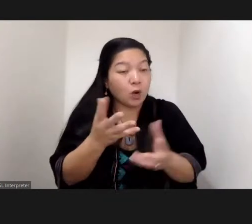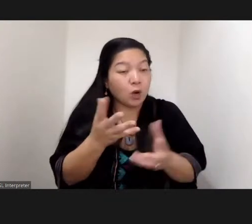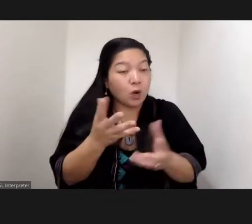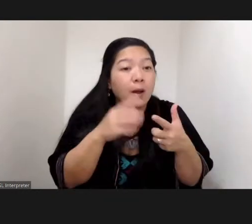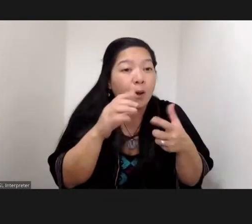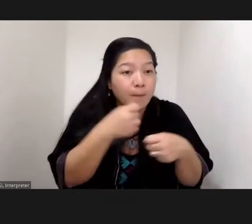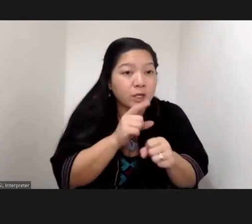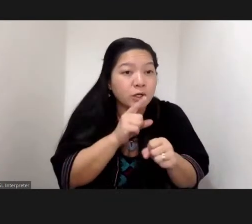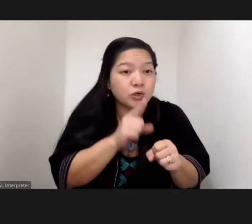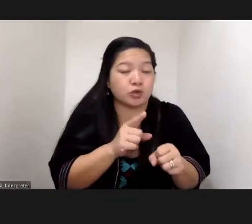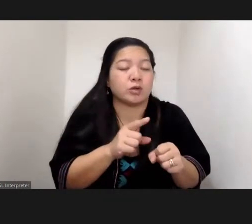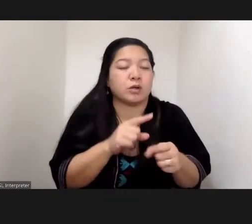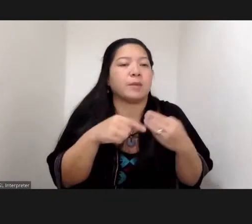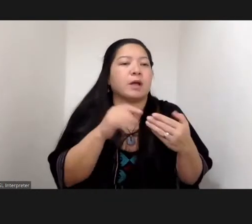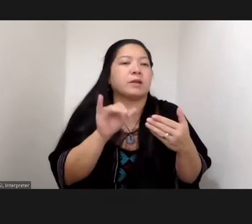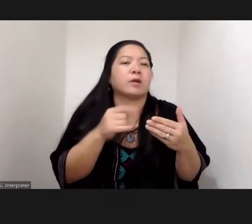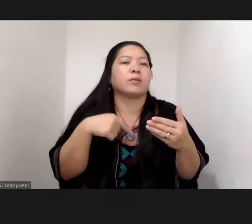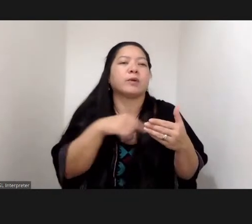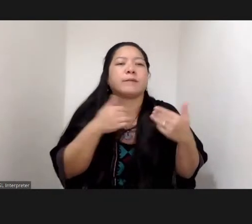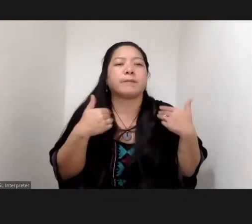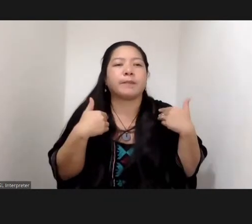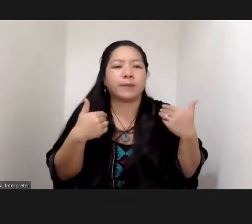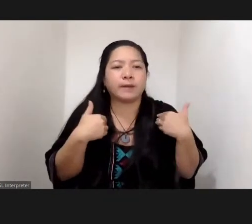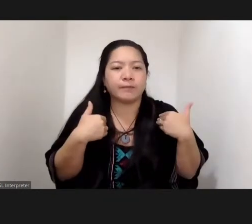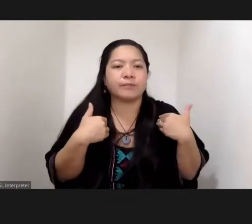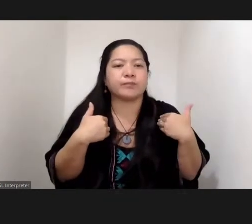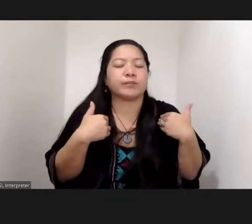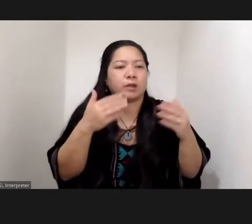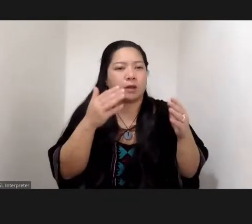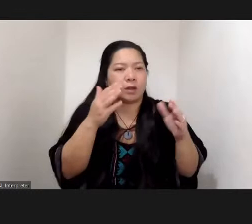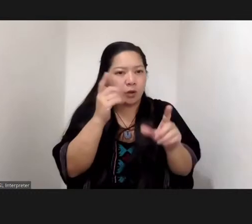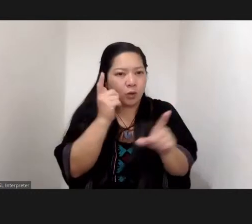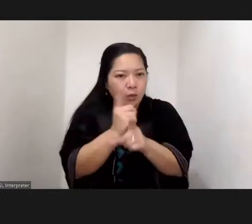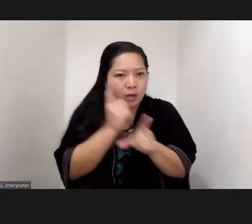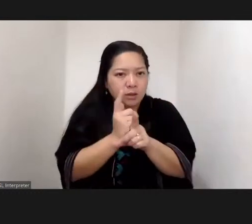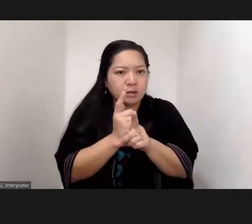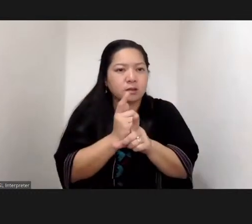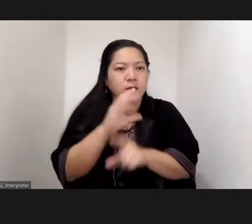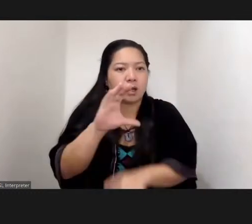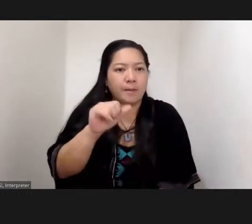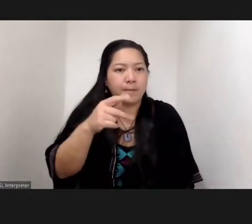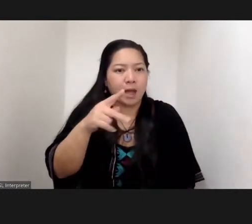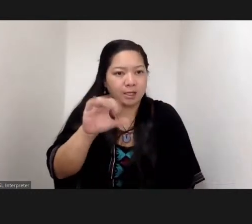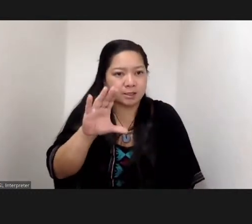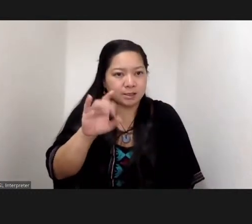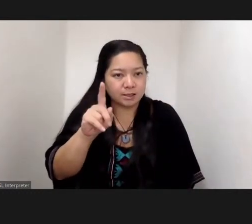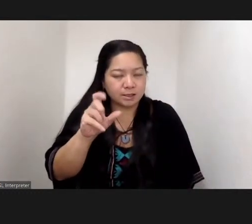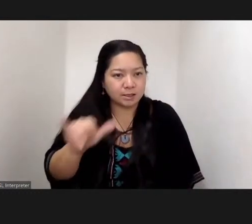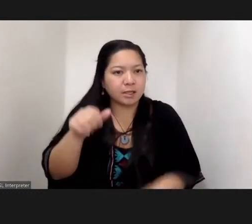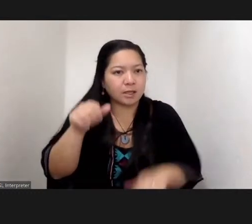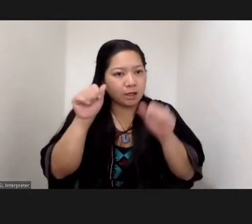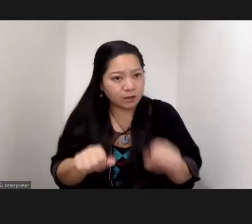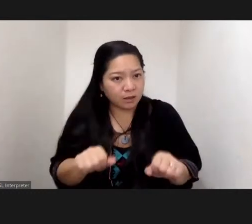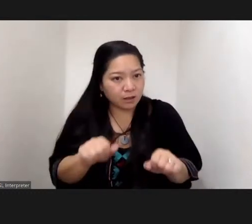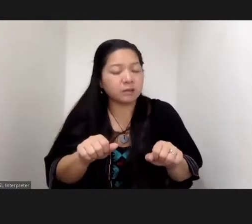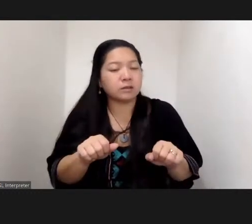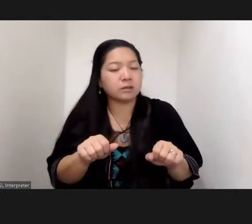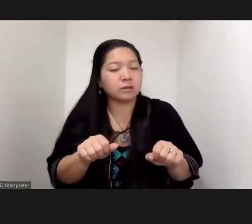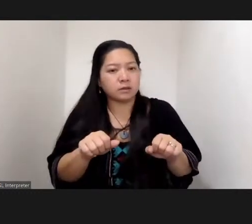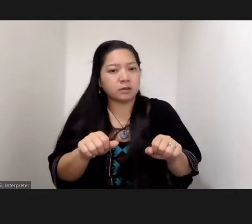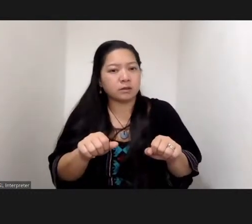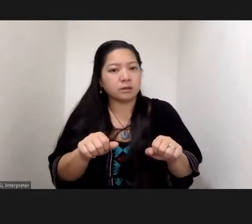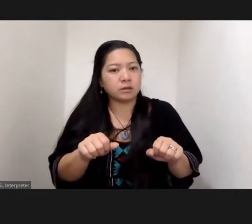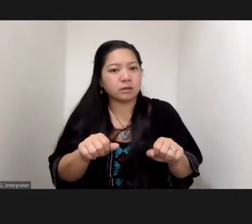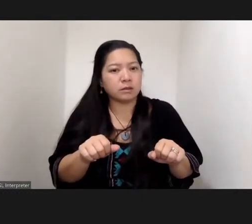sure that we have the proper capacity and capabilities and